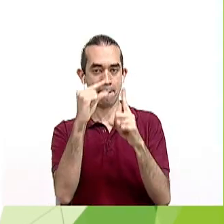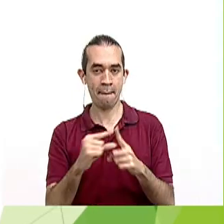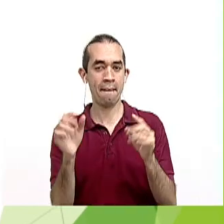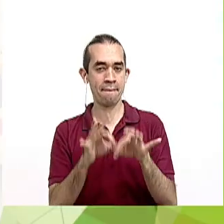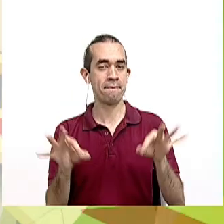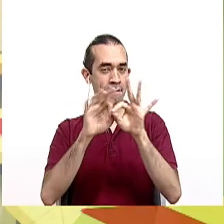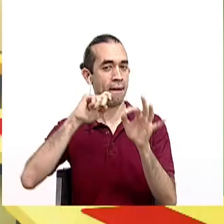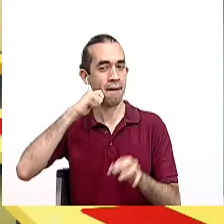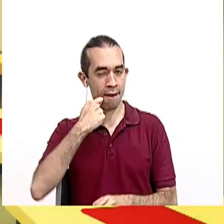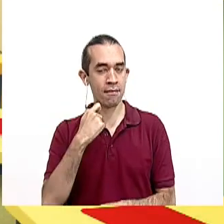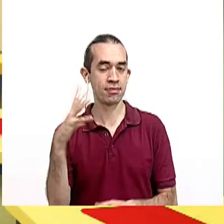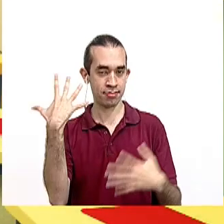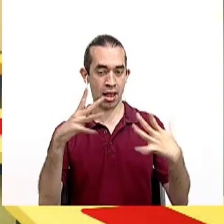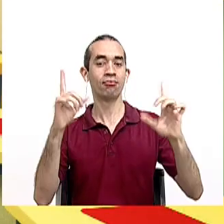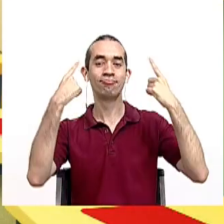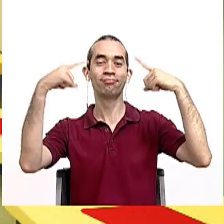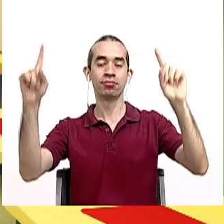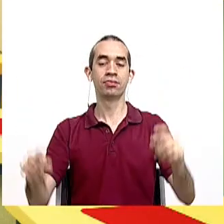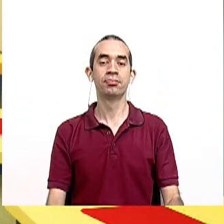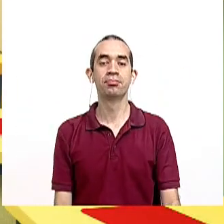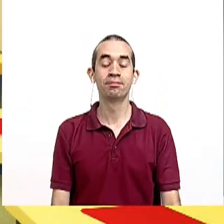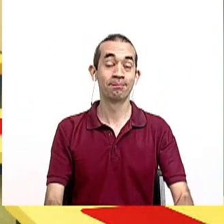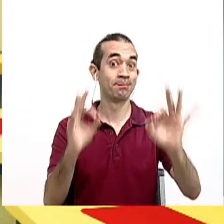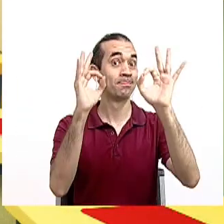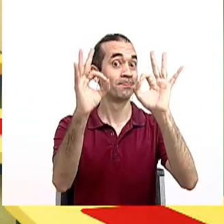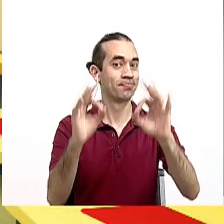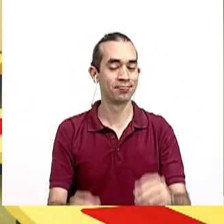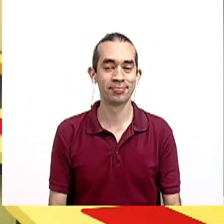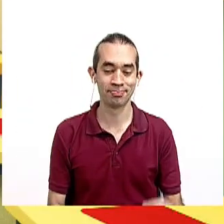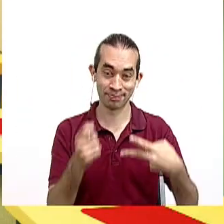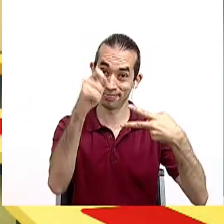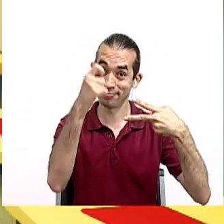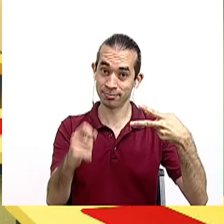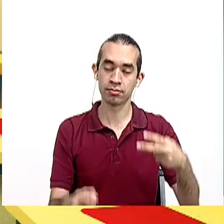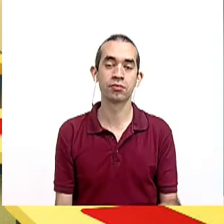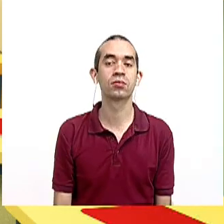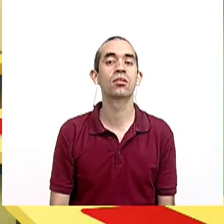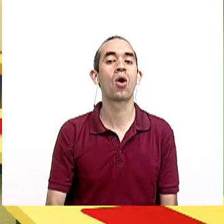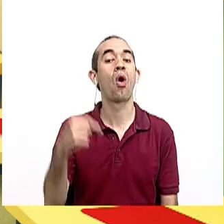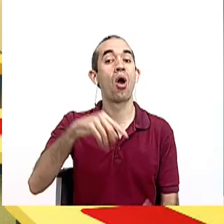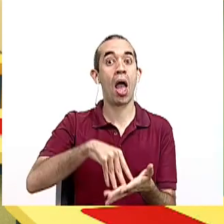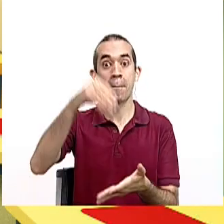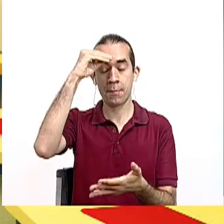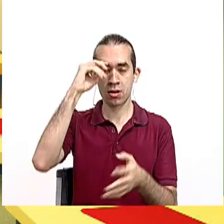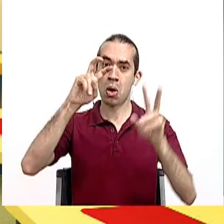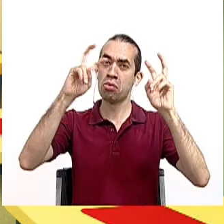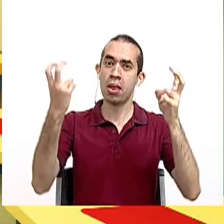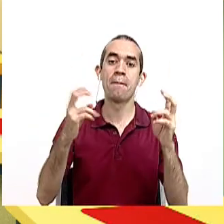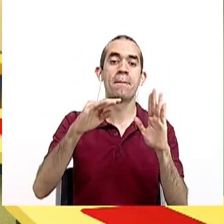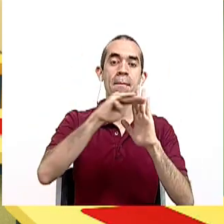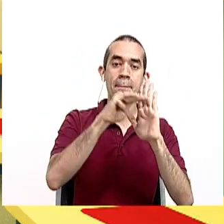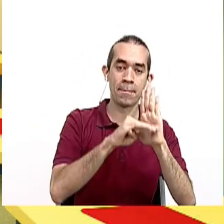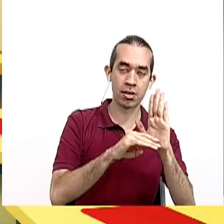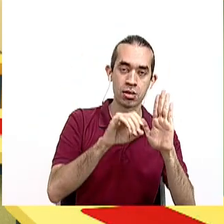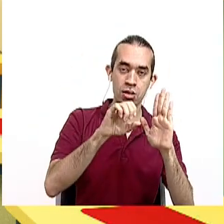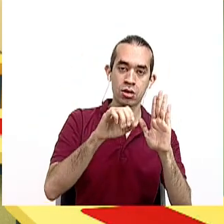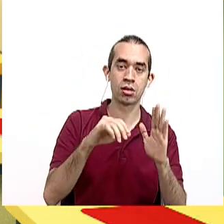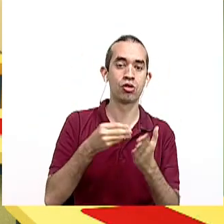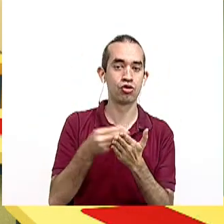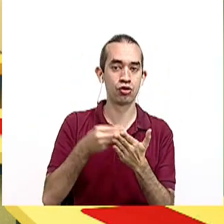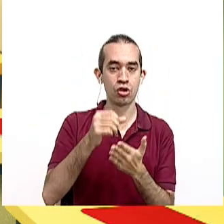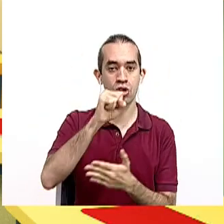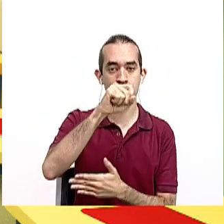good. Today, we learned a lot about shopping lists, right? So let me ask you 2